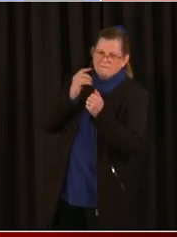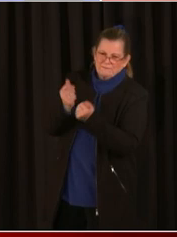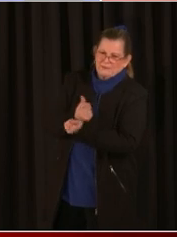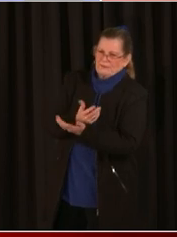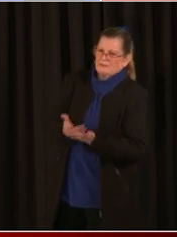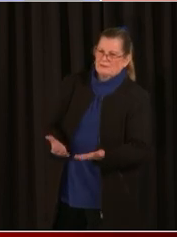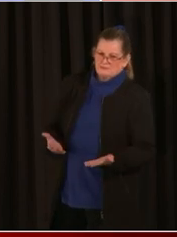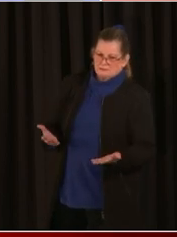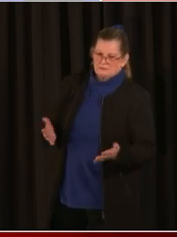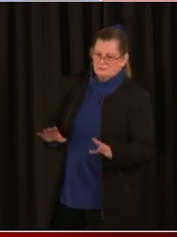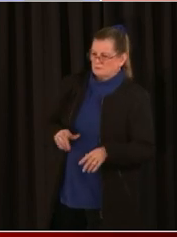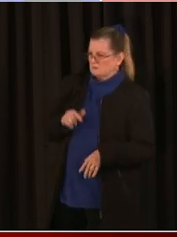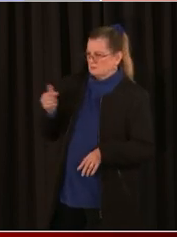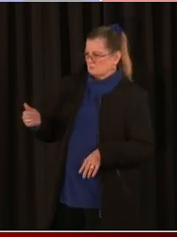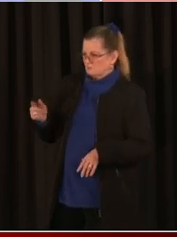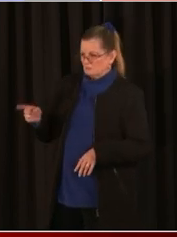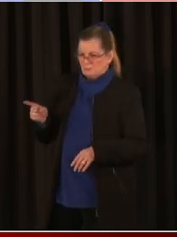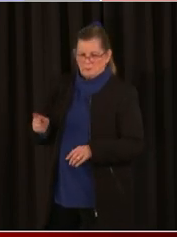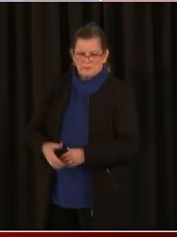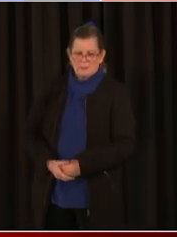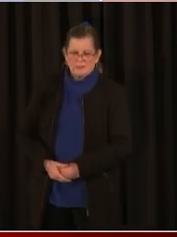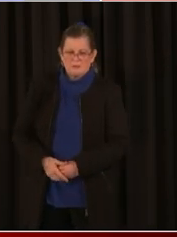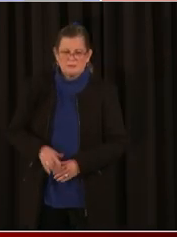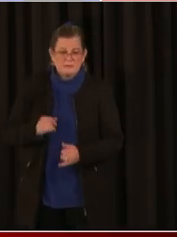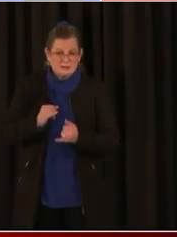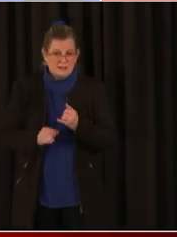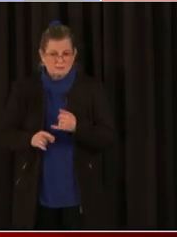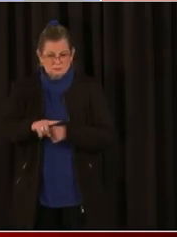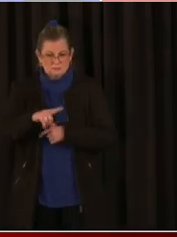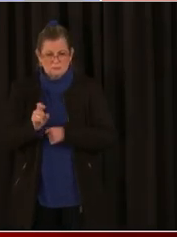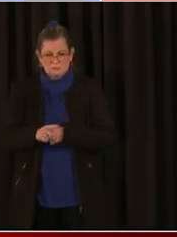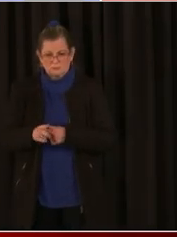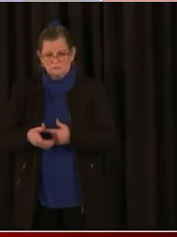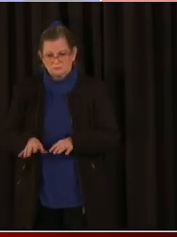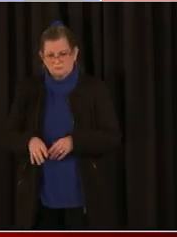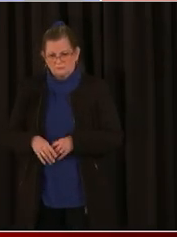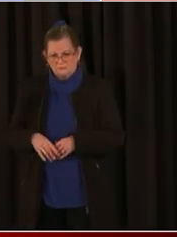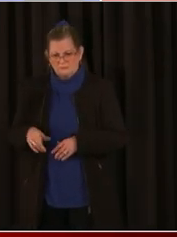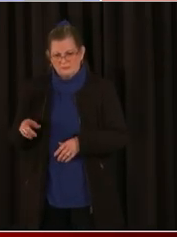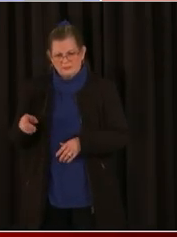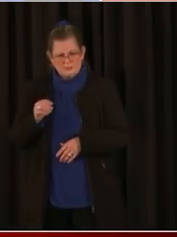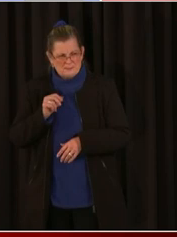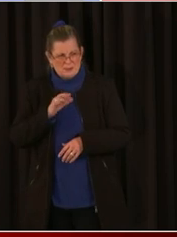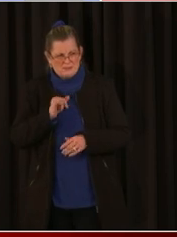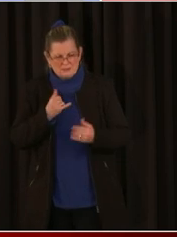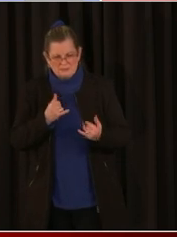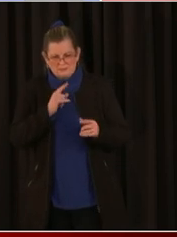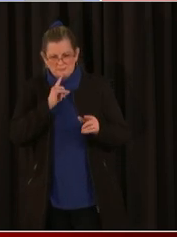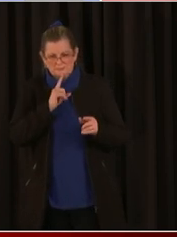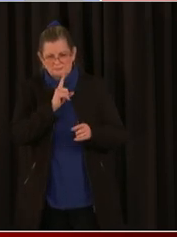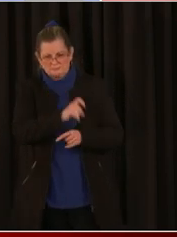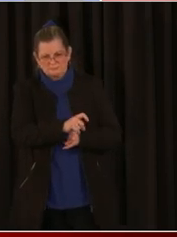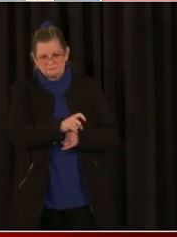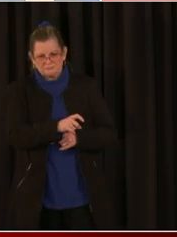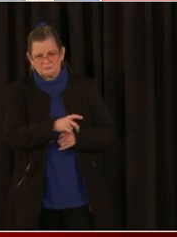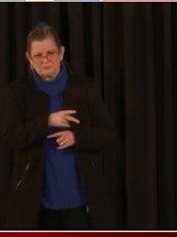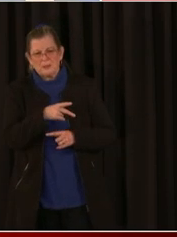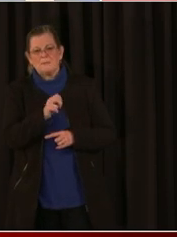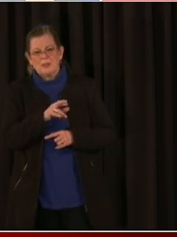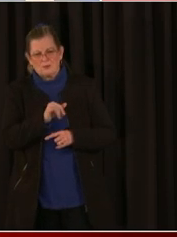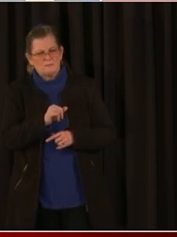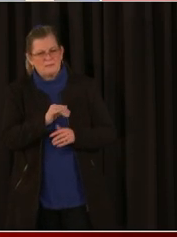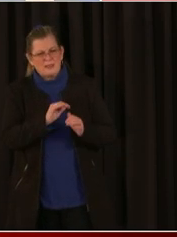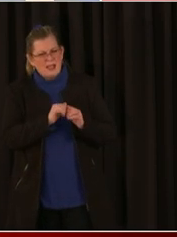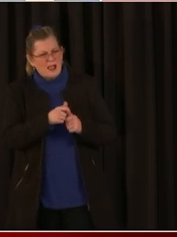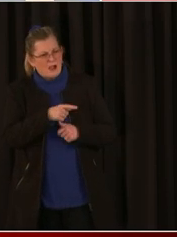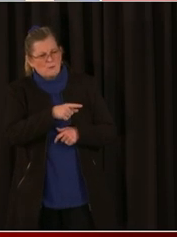Perry, you may be the last question. Yeah, to Mayor Bowser, when you talked about your, the Racial Equity Office, how will you be measuring the effectiveness